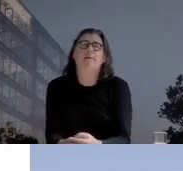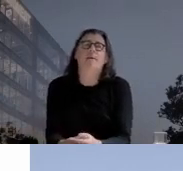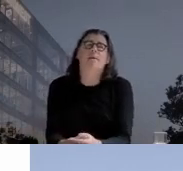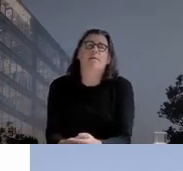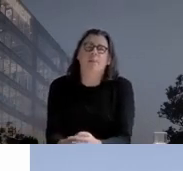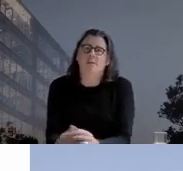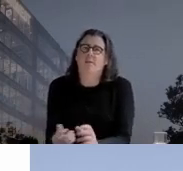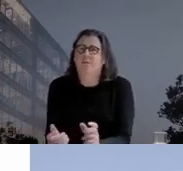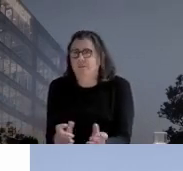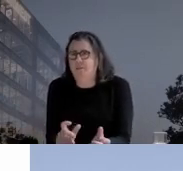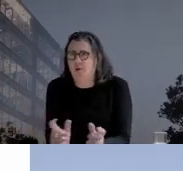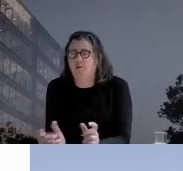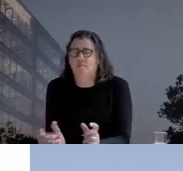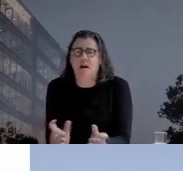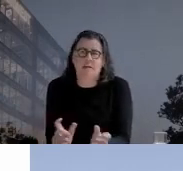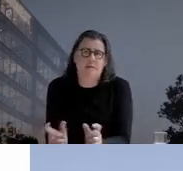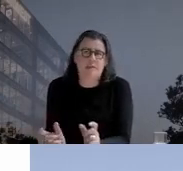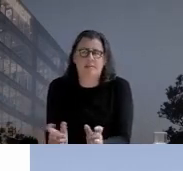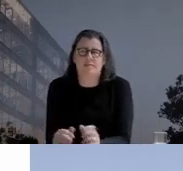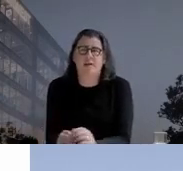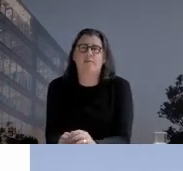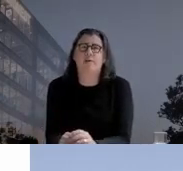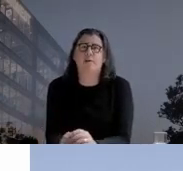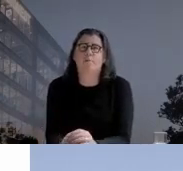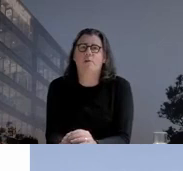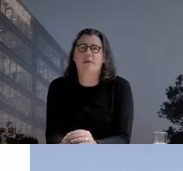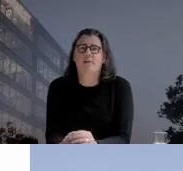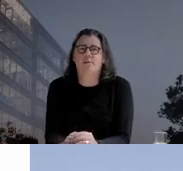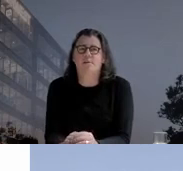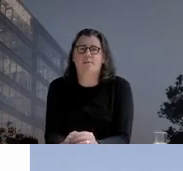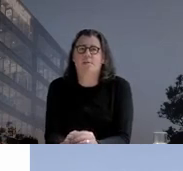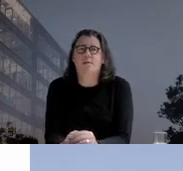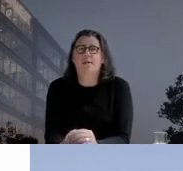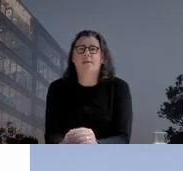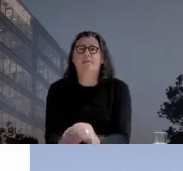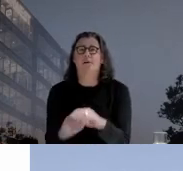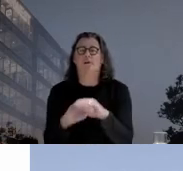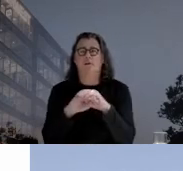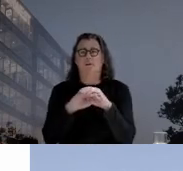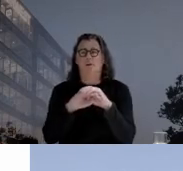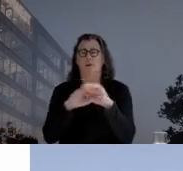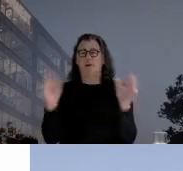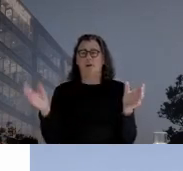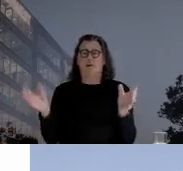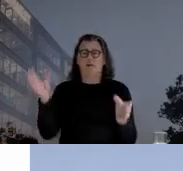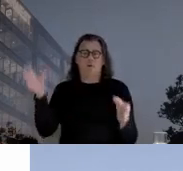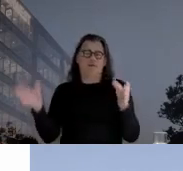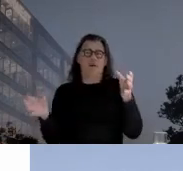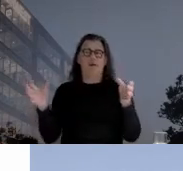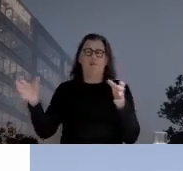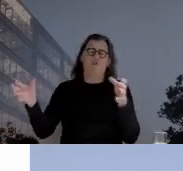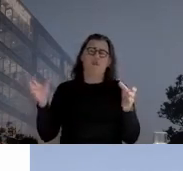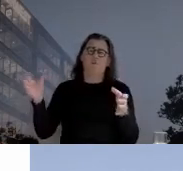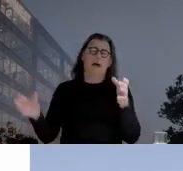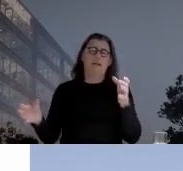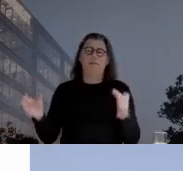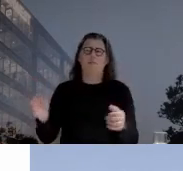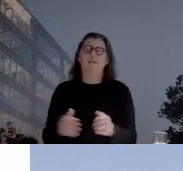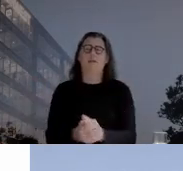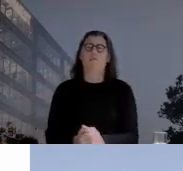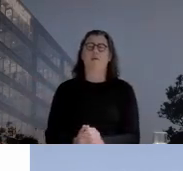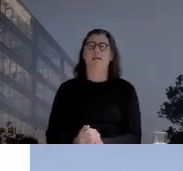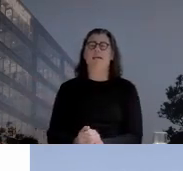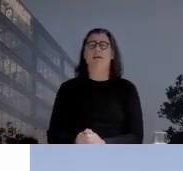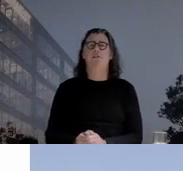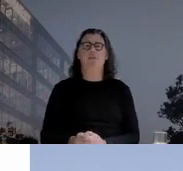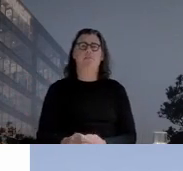glass. But there's those market pieces around window wall ratios. So all in all, we're trying to strive a balance